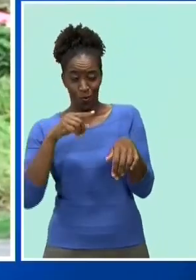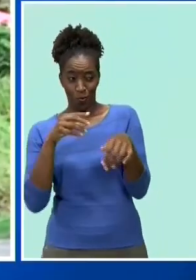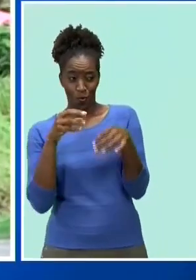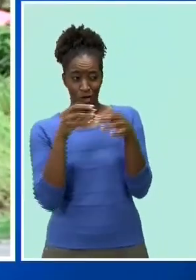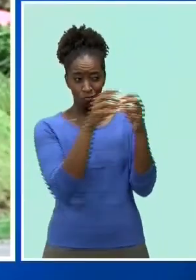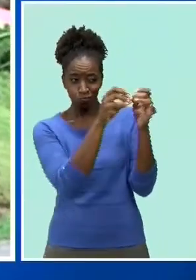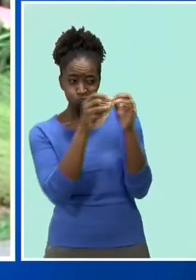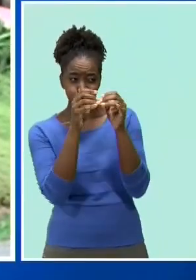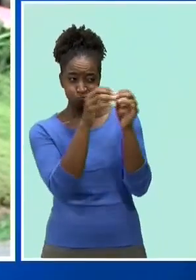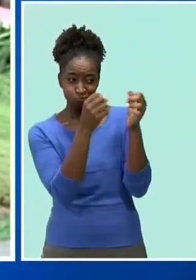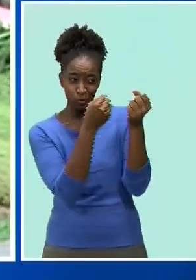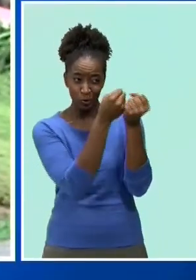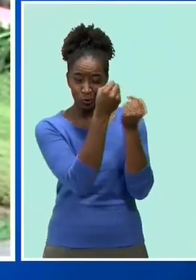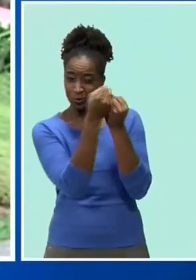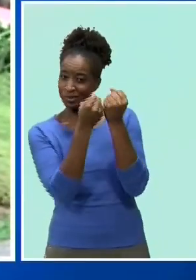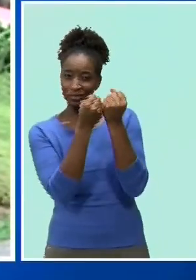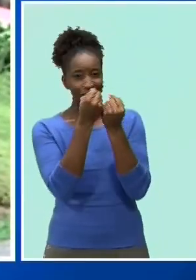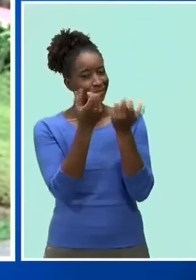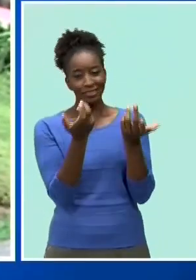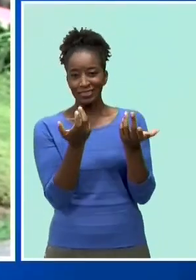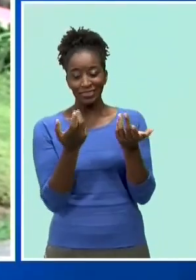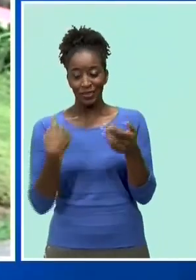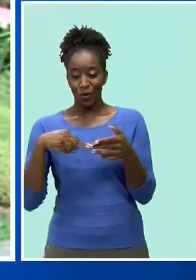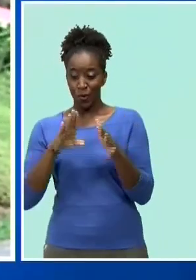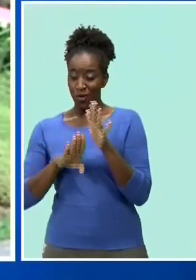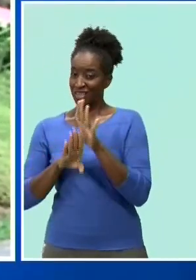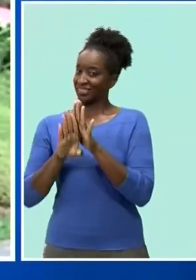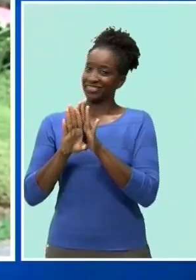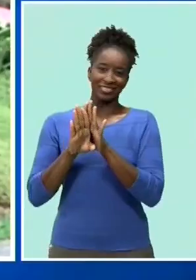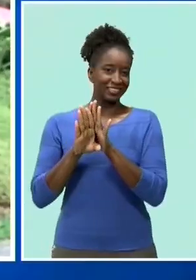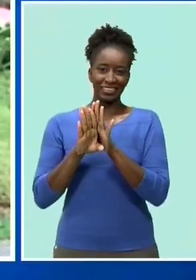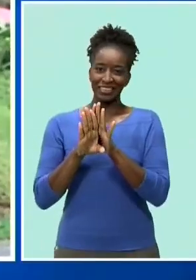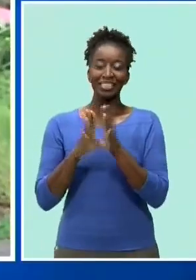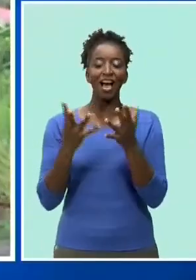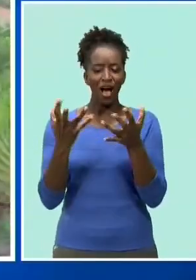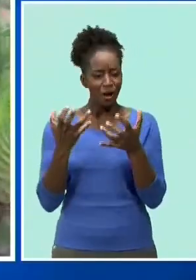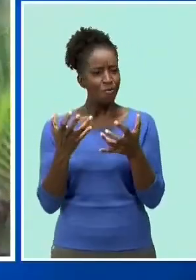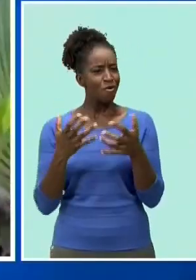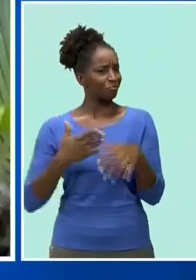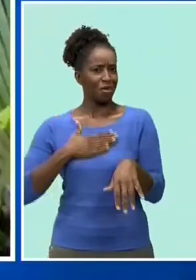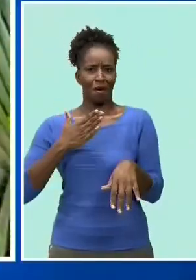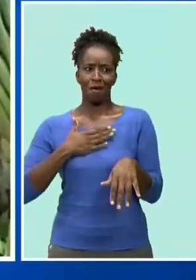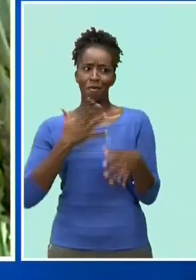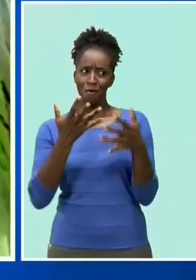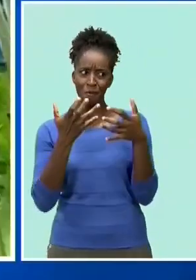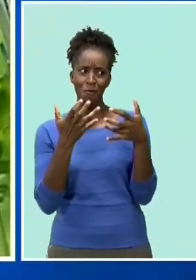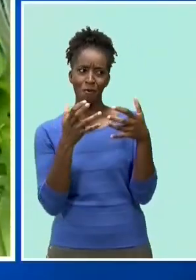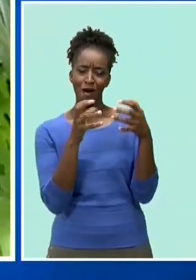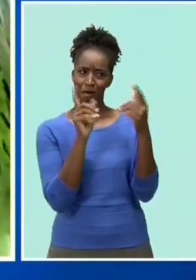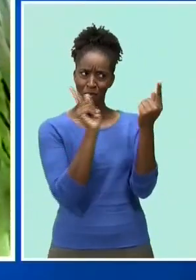us back a lot. But I will be willing to work with the central government. Lorenzo is